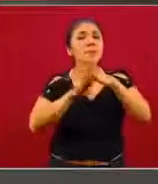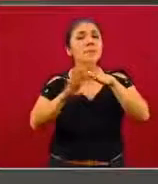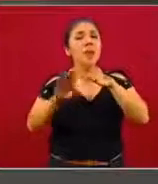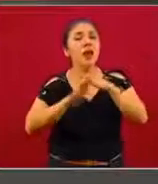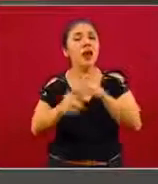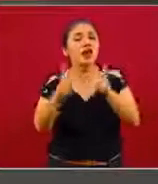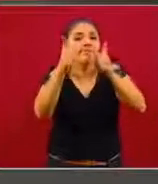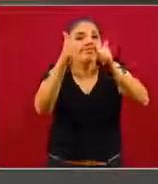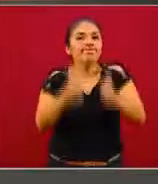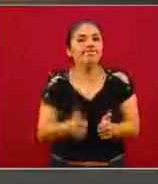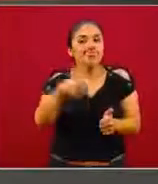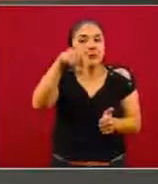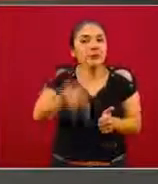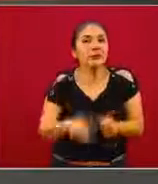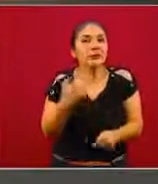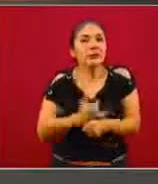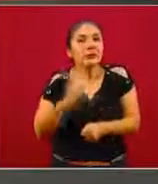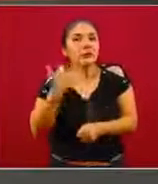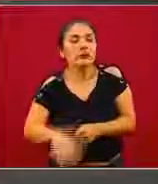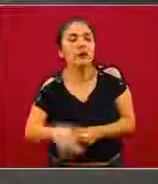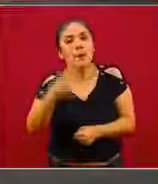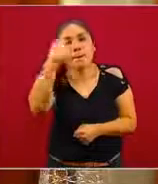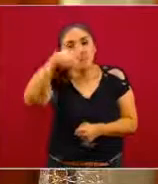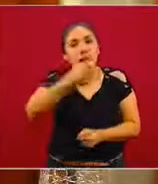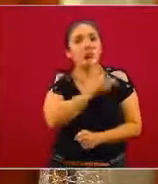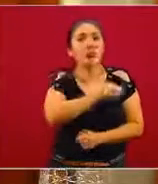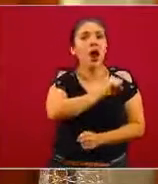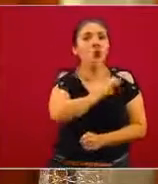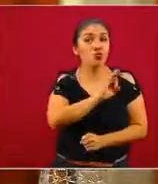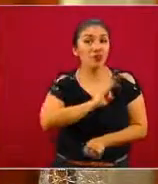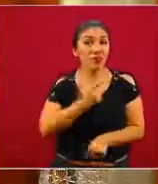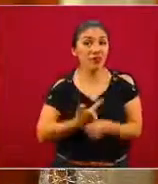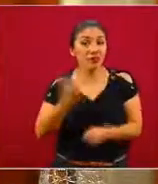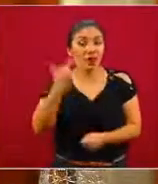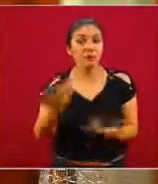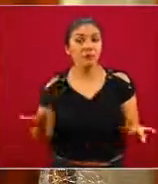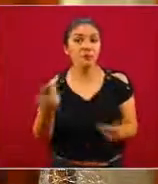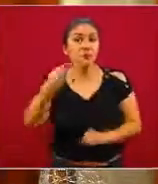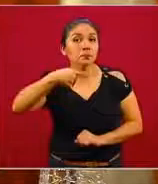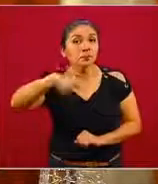children who are exposed to health risks.